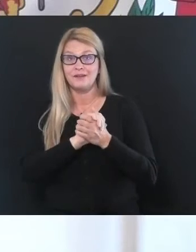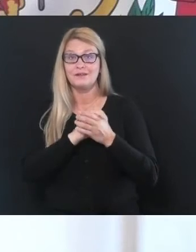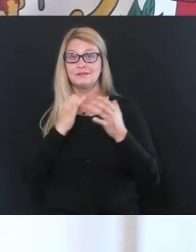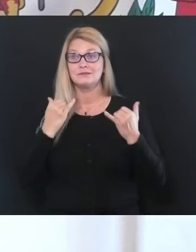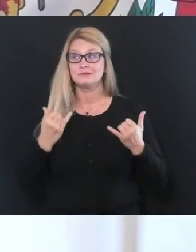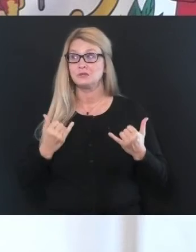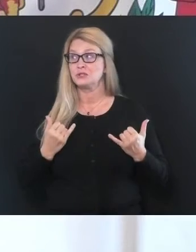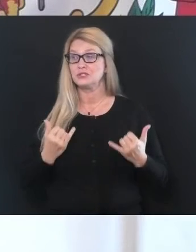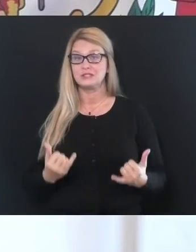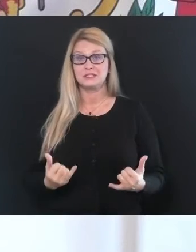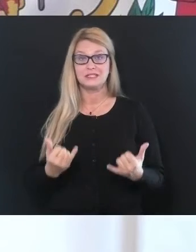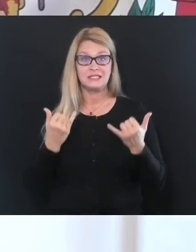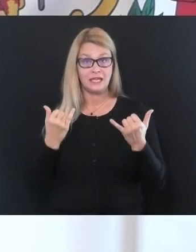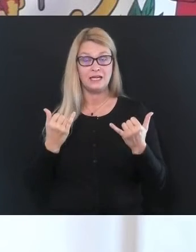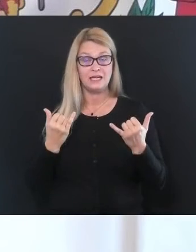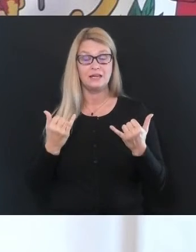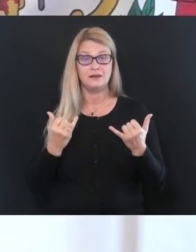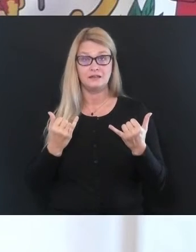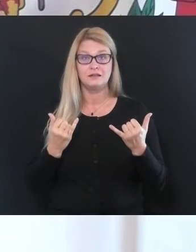today is the